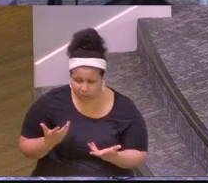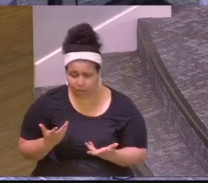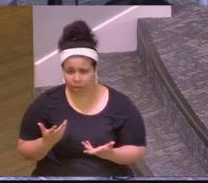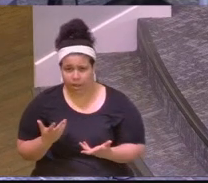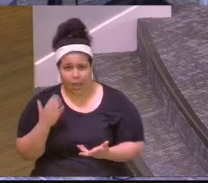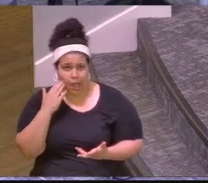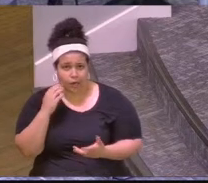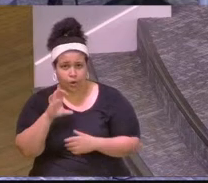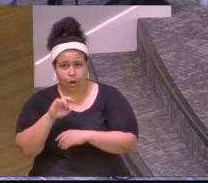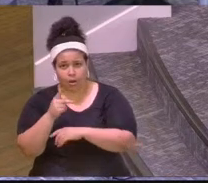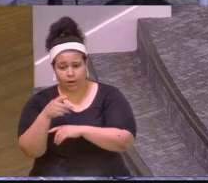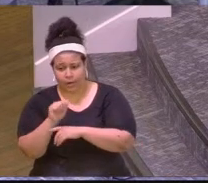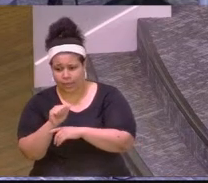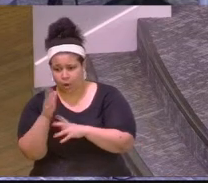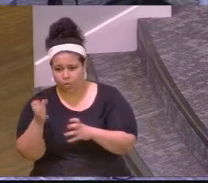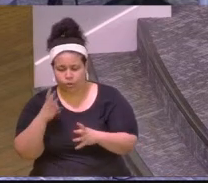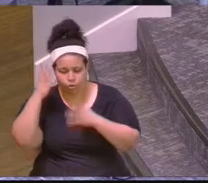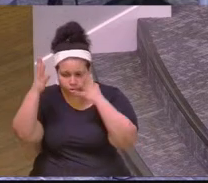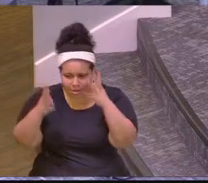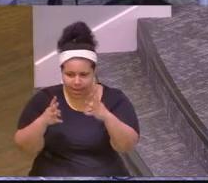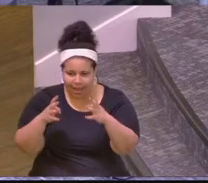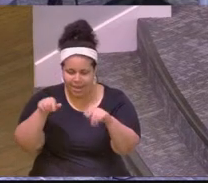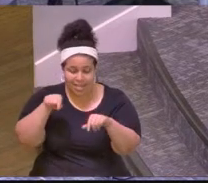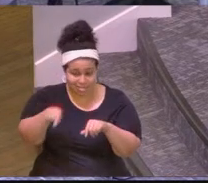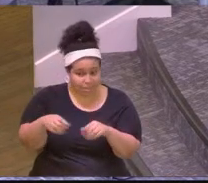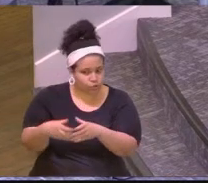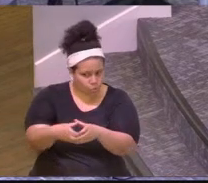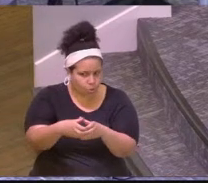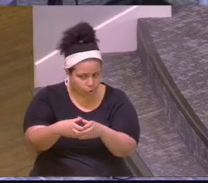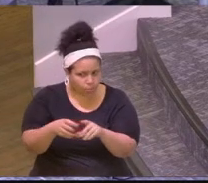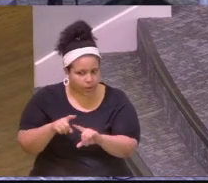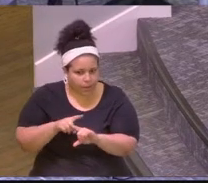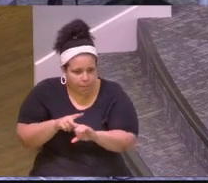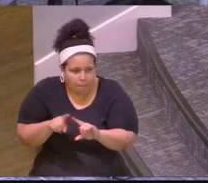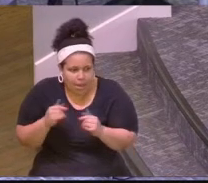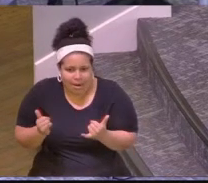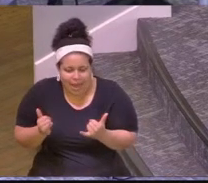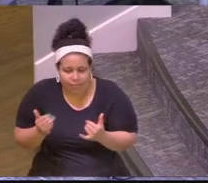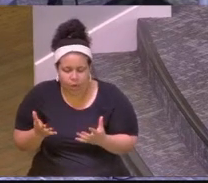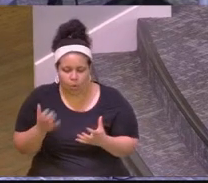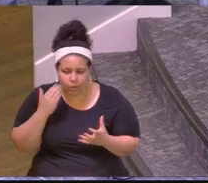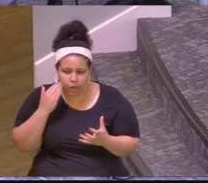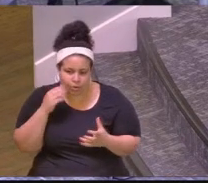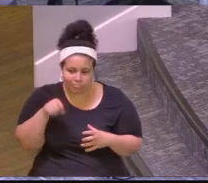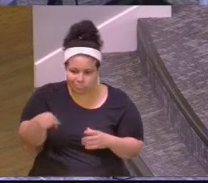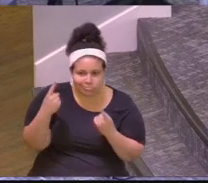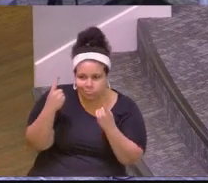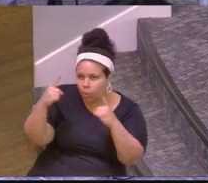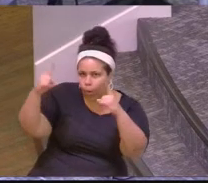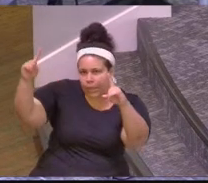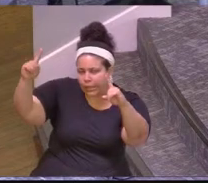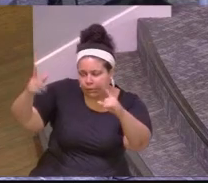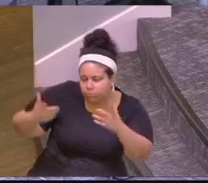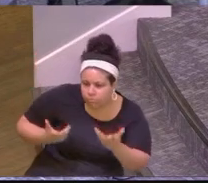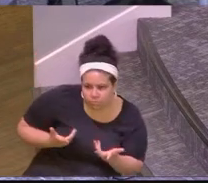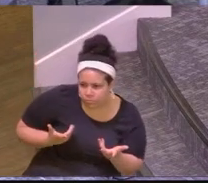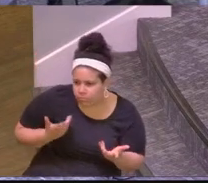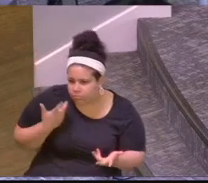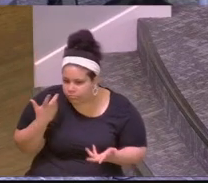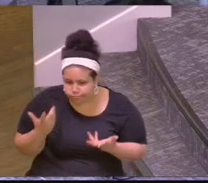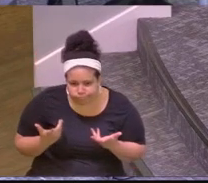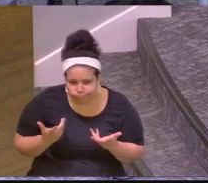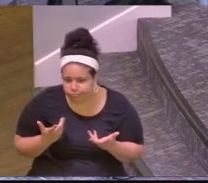this advisory group, and now they want to know whether it's working or whether everyone's getting